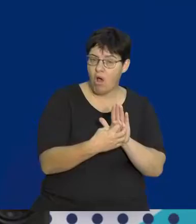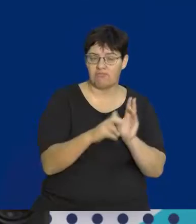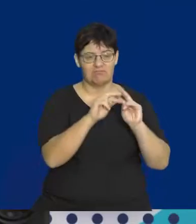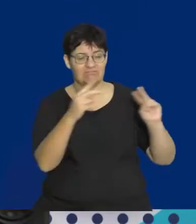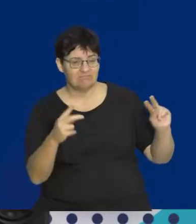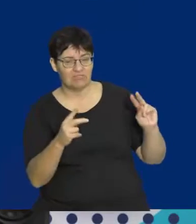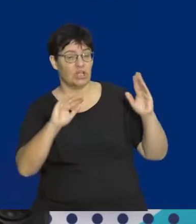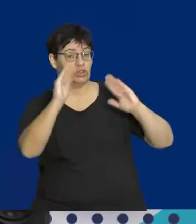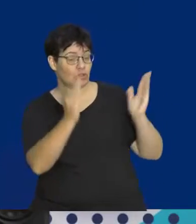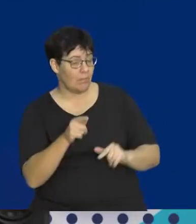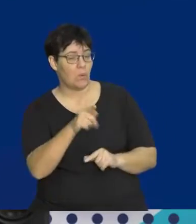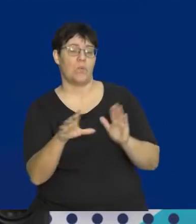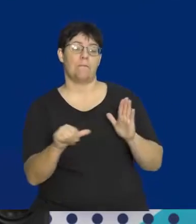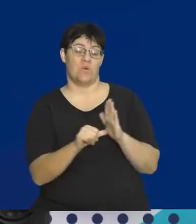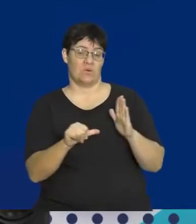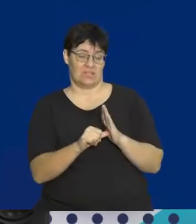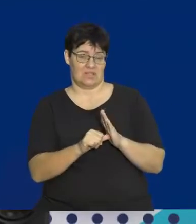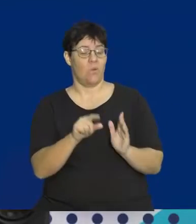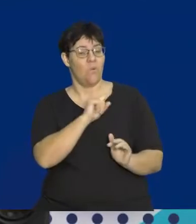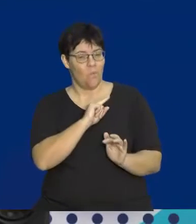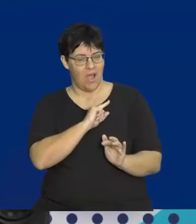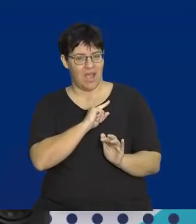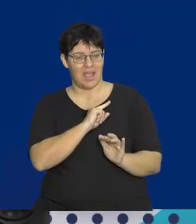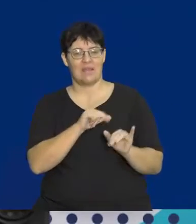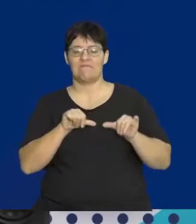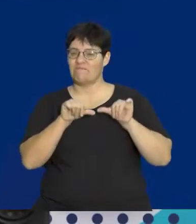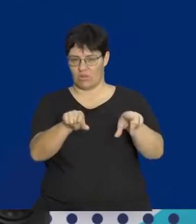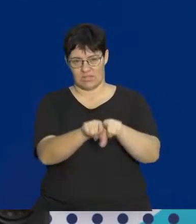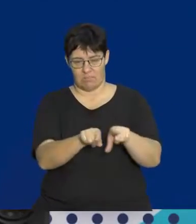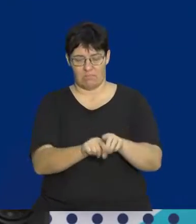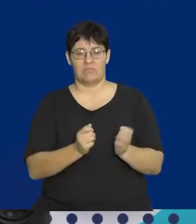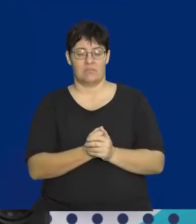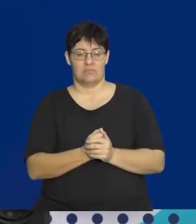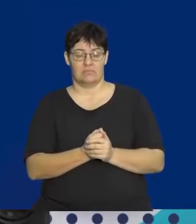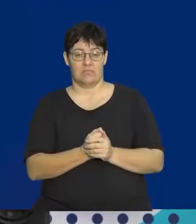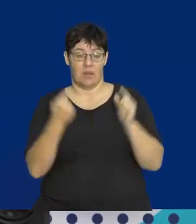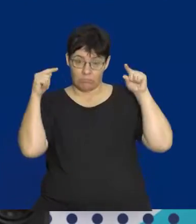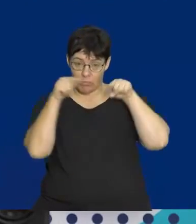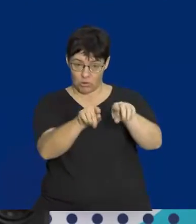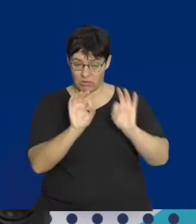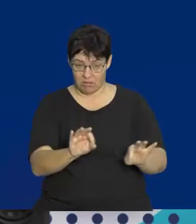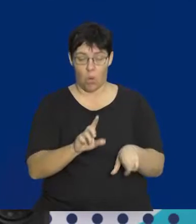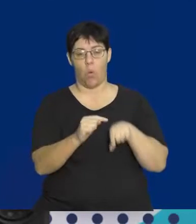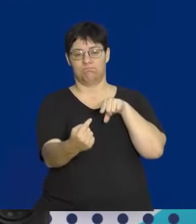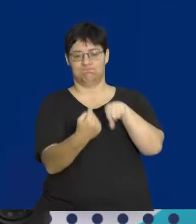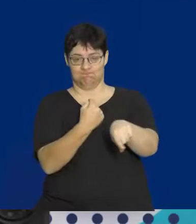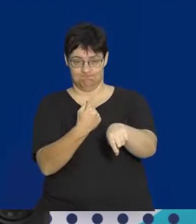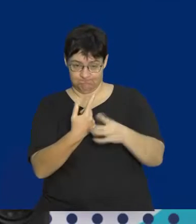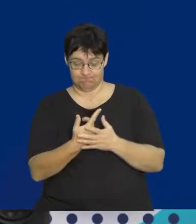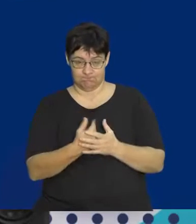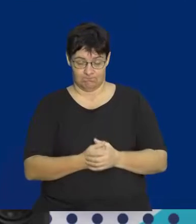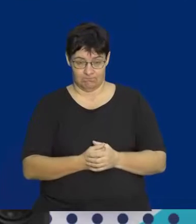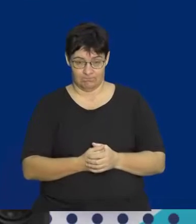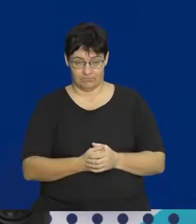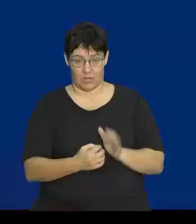graphs is very important because it follows the same, whether it's a directly proportional graph or an inversely